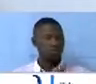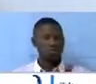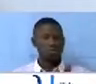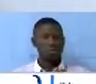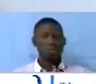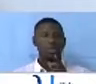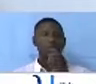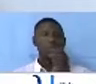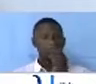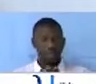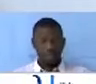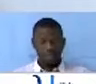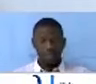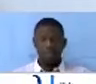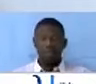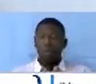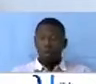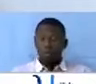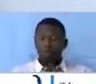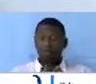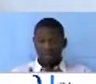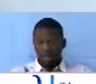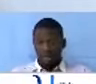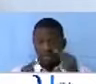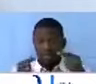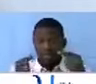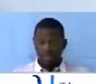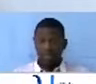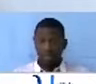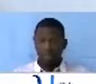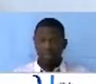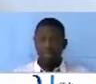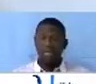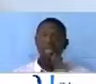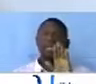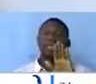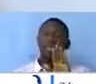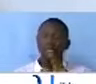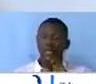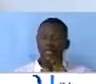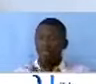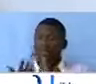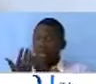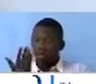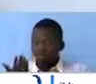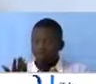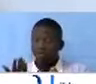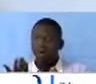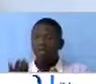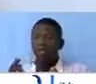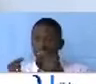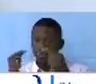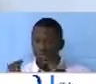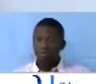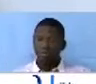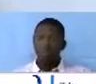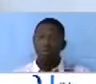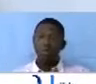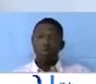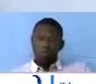He said he wrote a statement. Then he later transferred that same, what he wrote, onto another